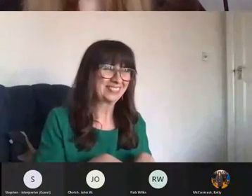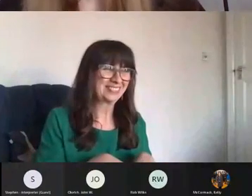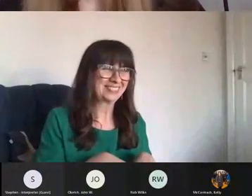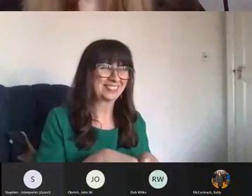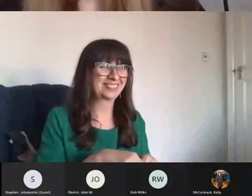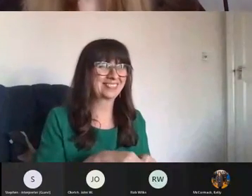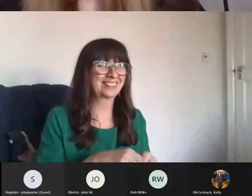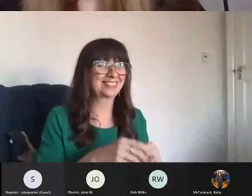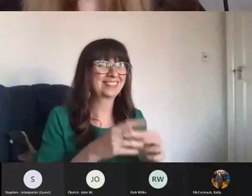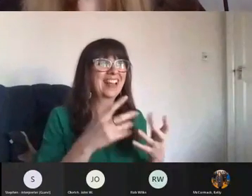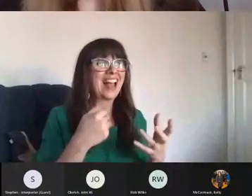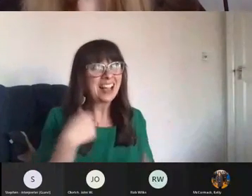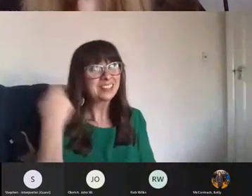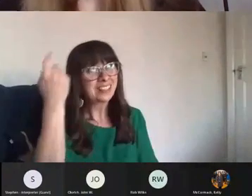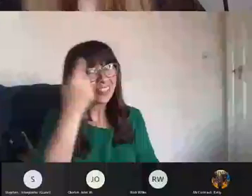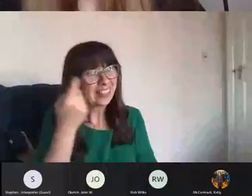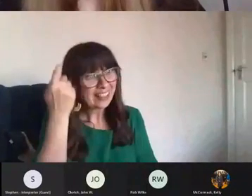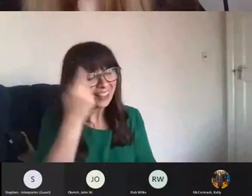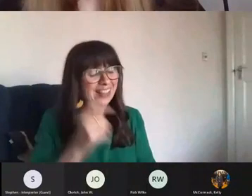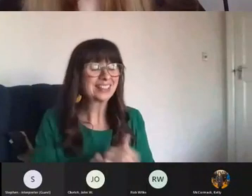I was kind of thinking,